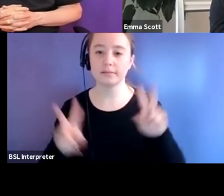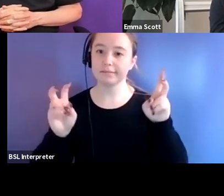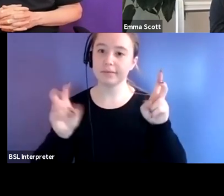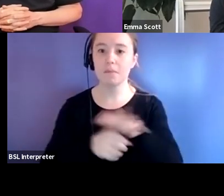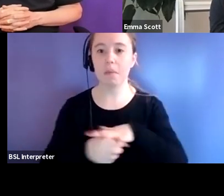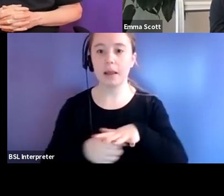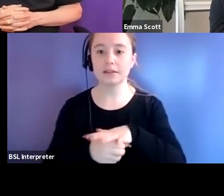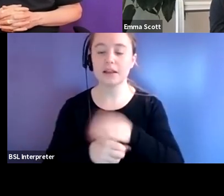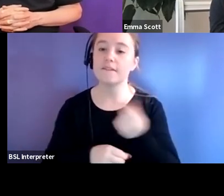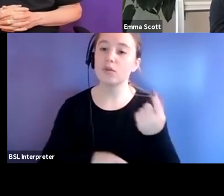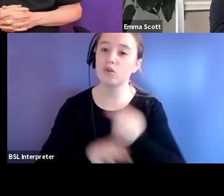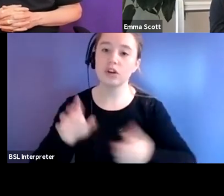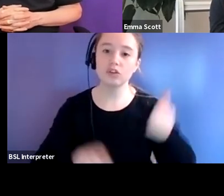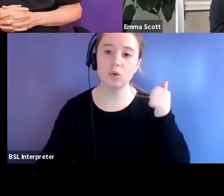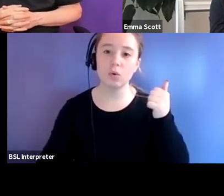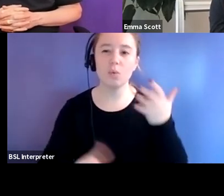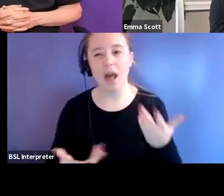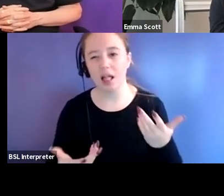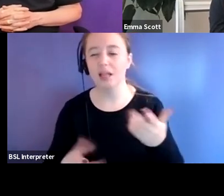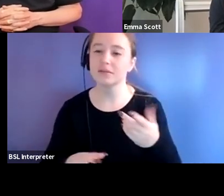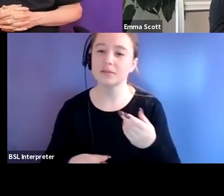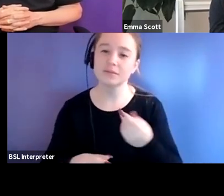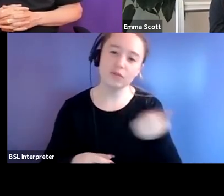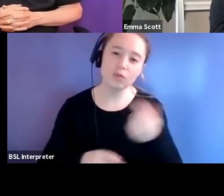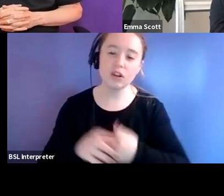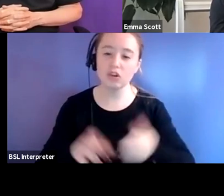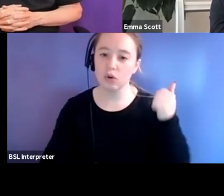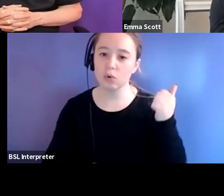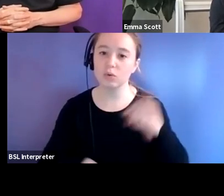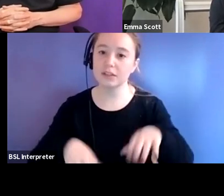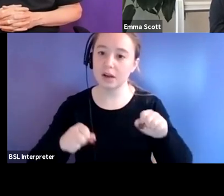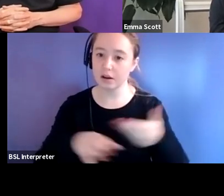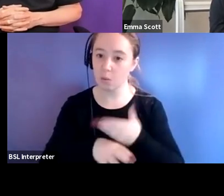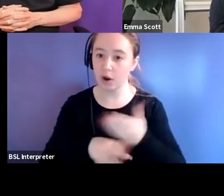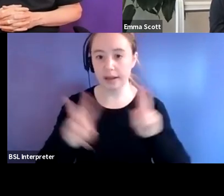A number of years ago, well, it wasn't a number of years ago, but we started work on place,